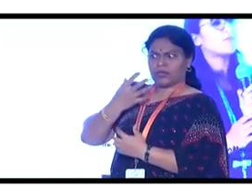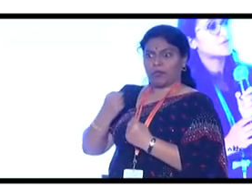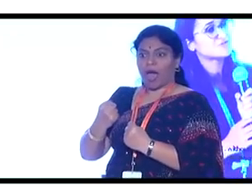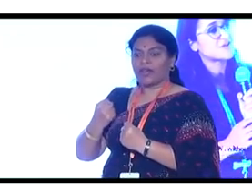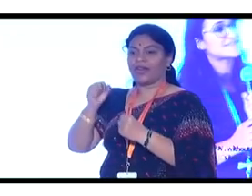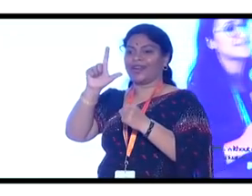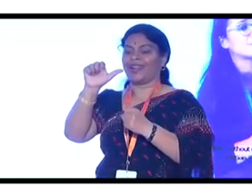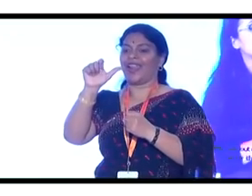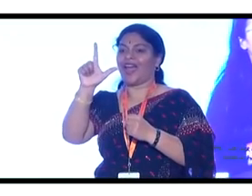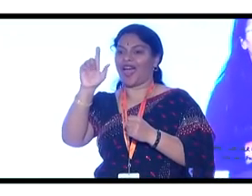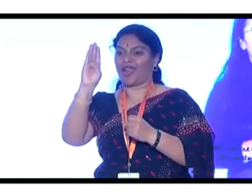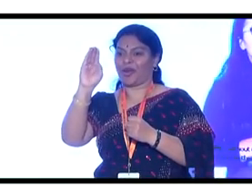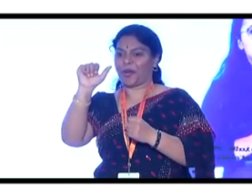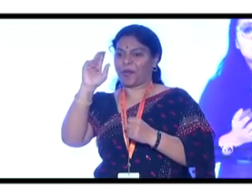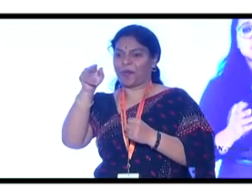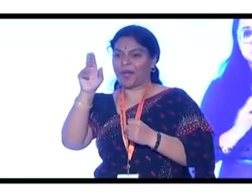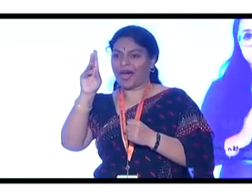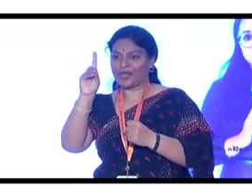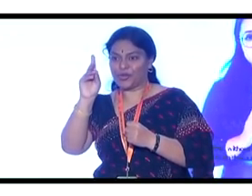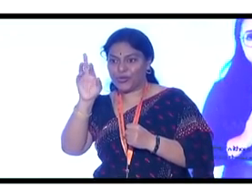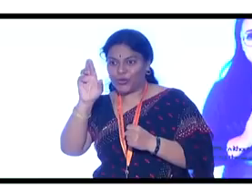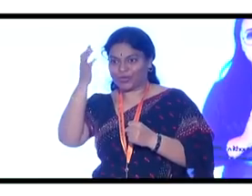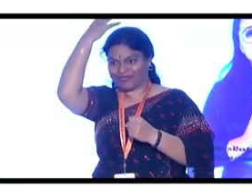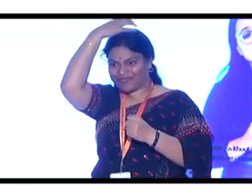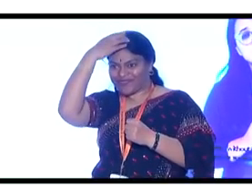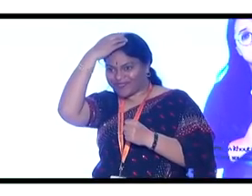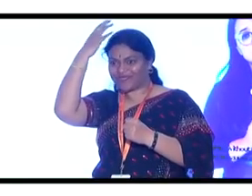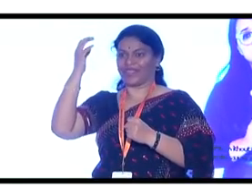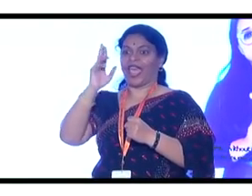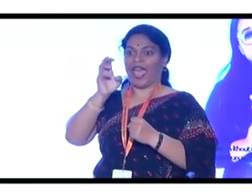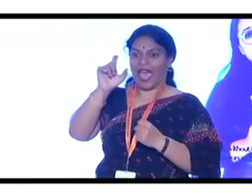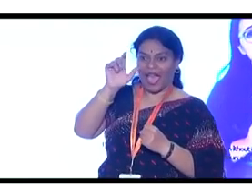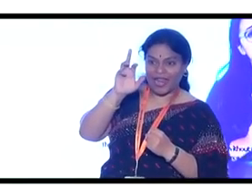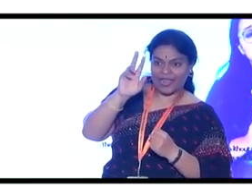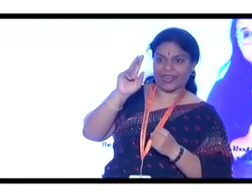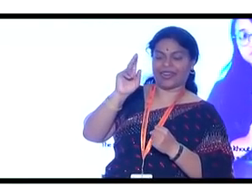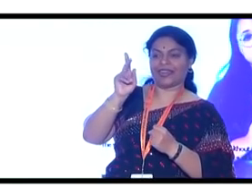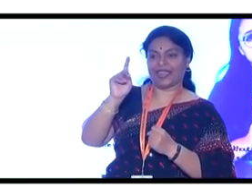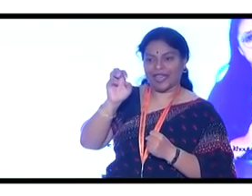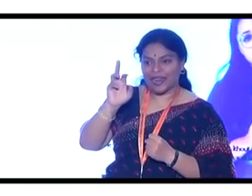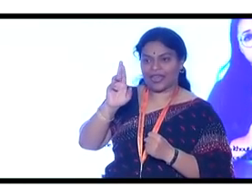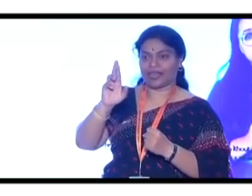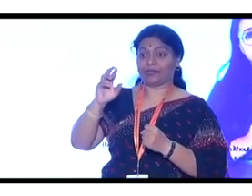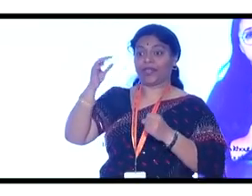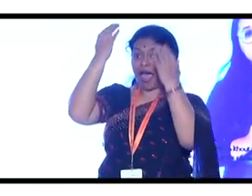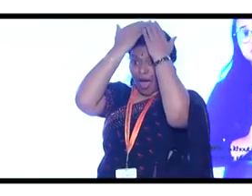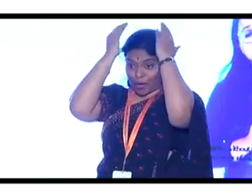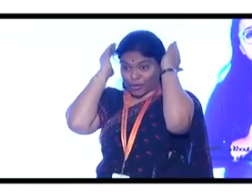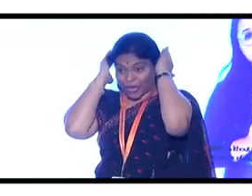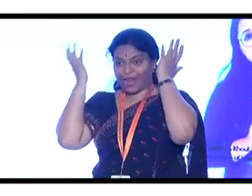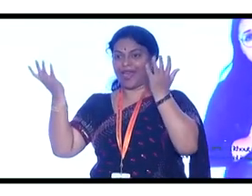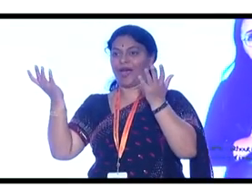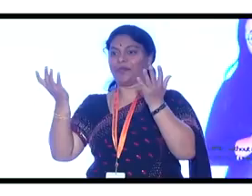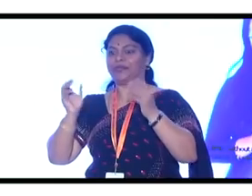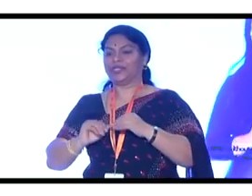Lal Bahadur Shastri, Subhash Chandra Bose, Helen Keller, APJ Abdul Kalam, Martin Luther